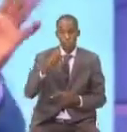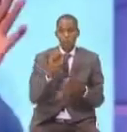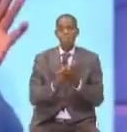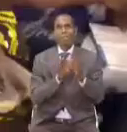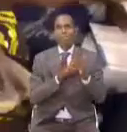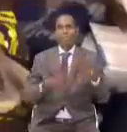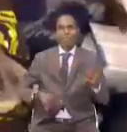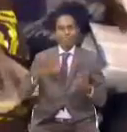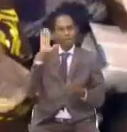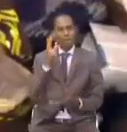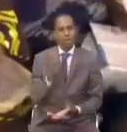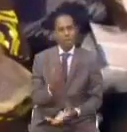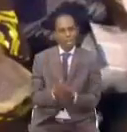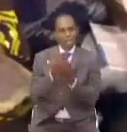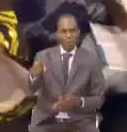will help you.